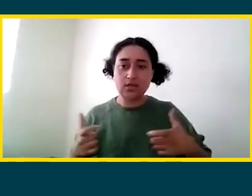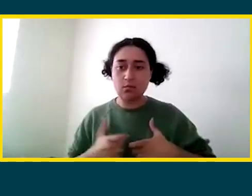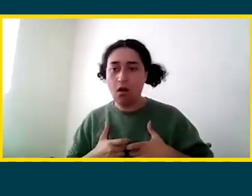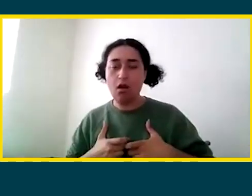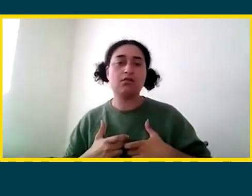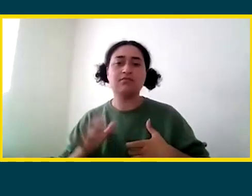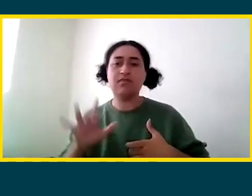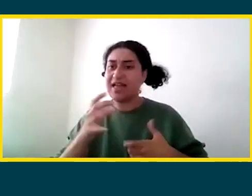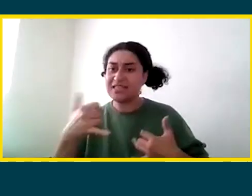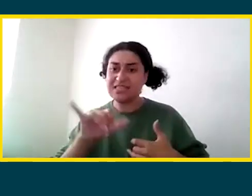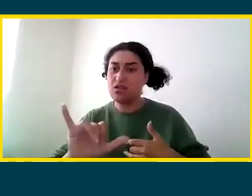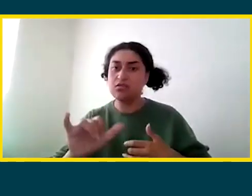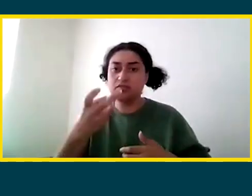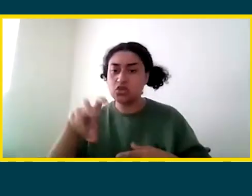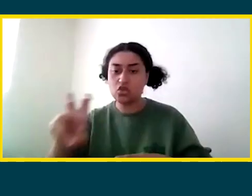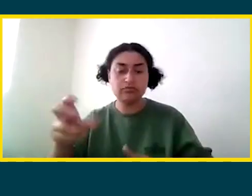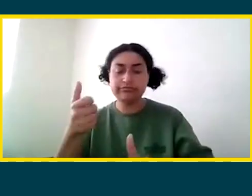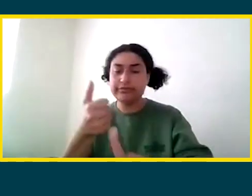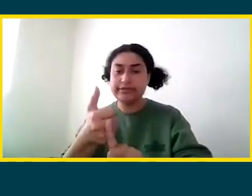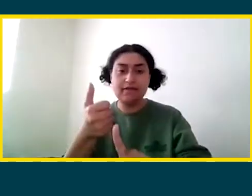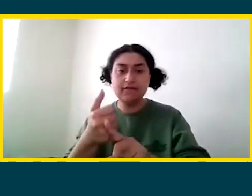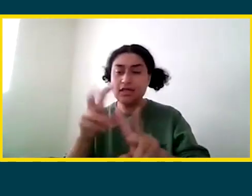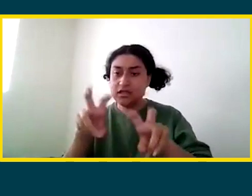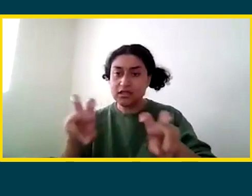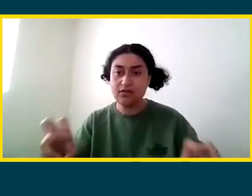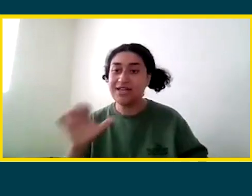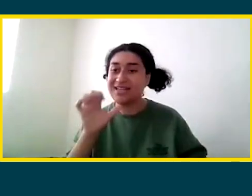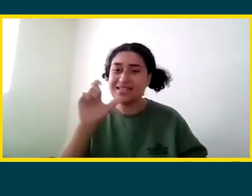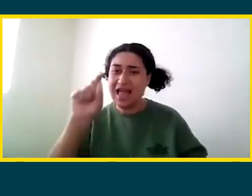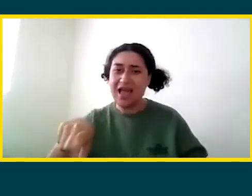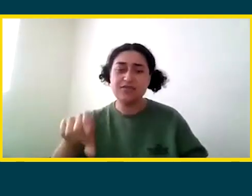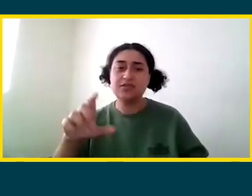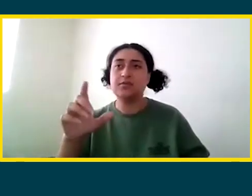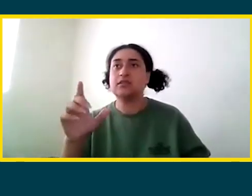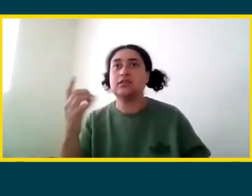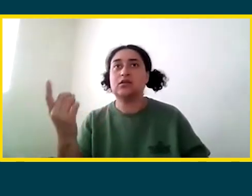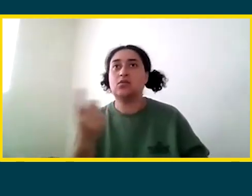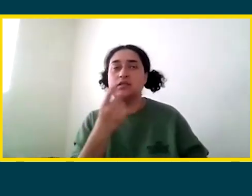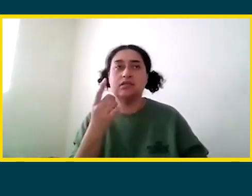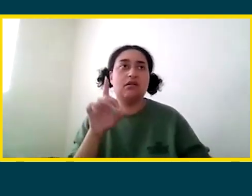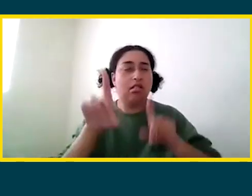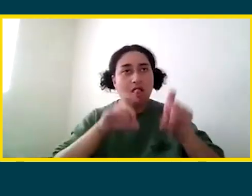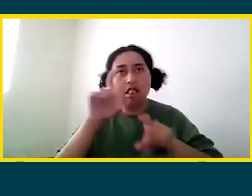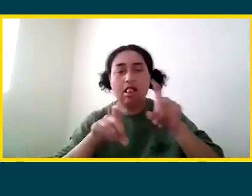of self-discovery, and it doesn't have to be one that is